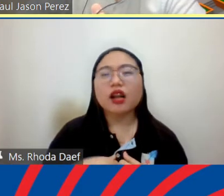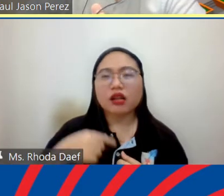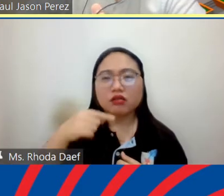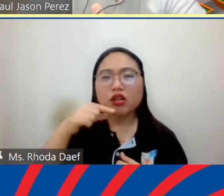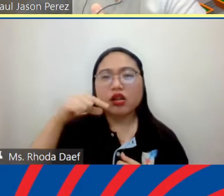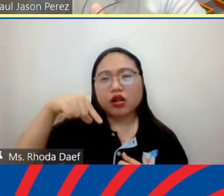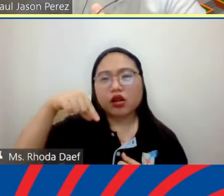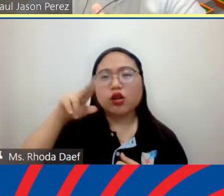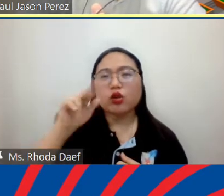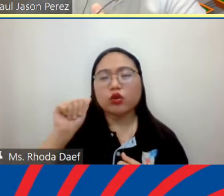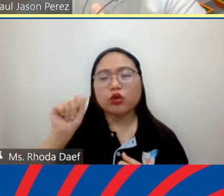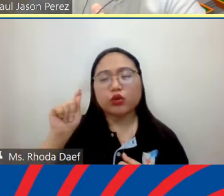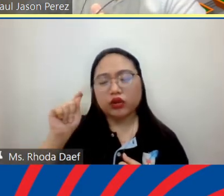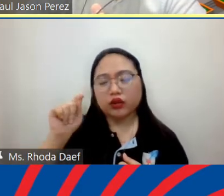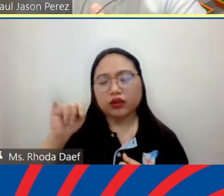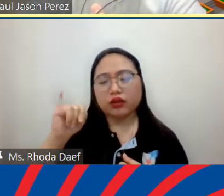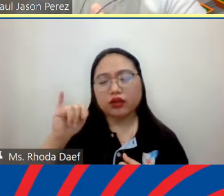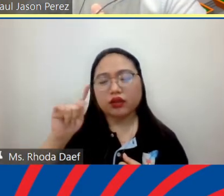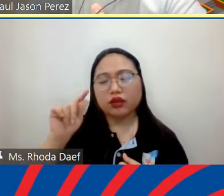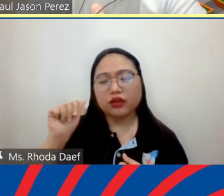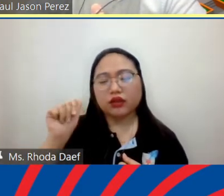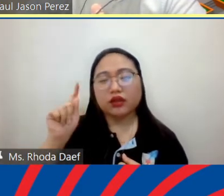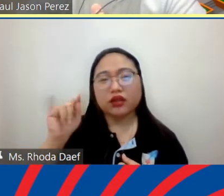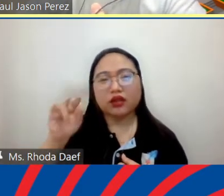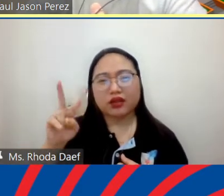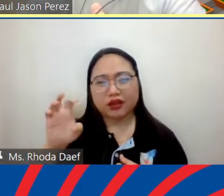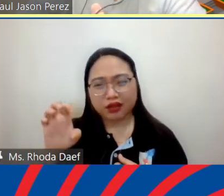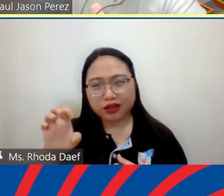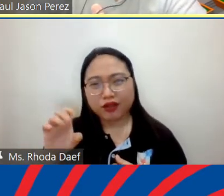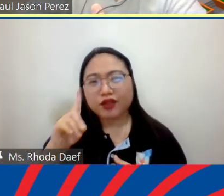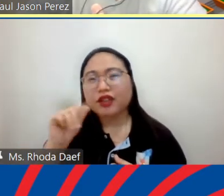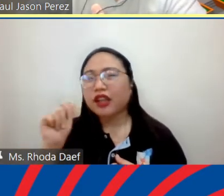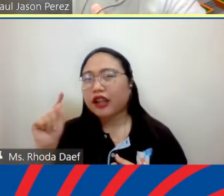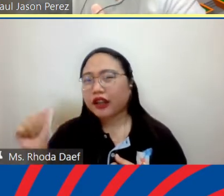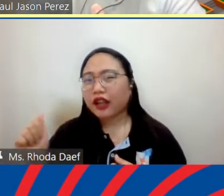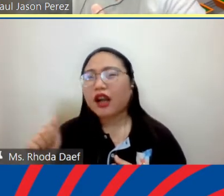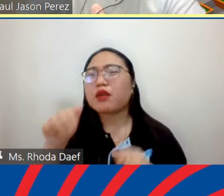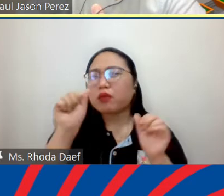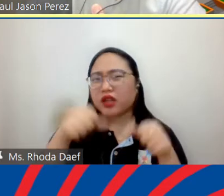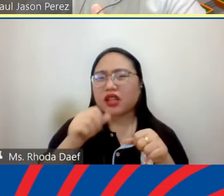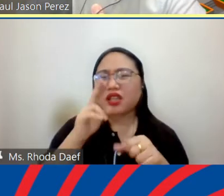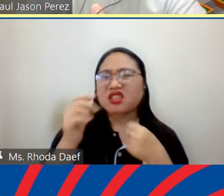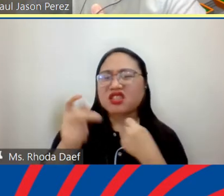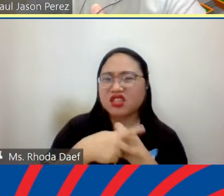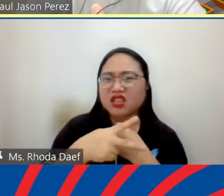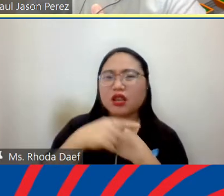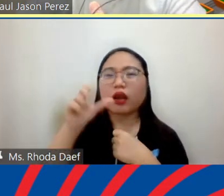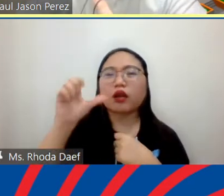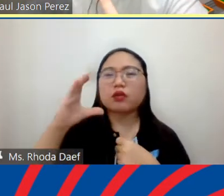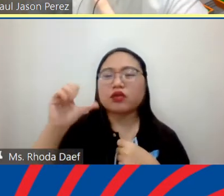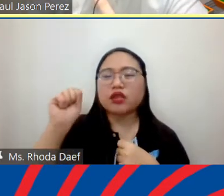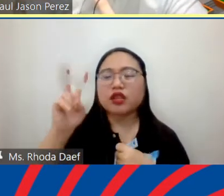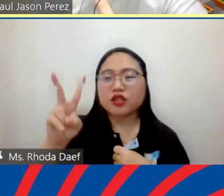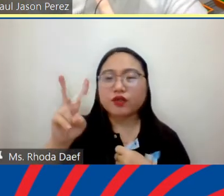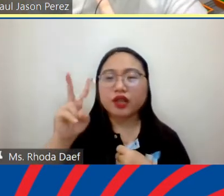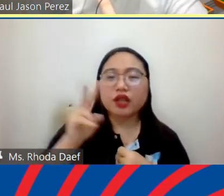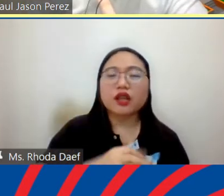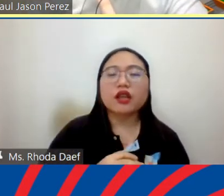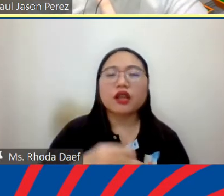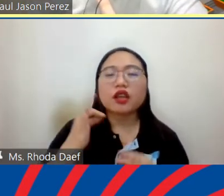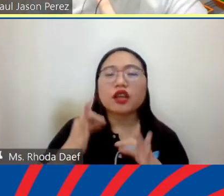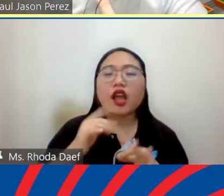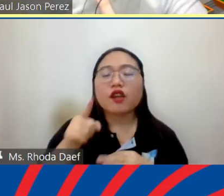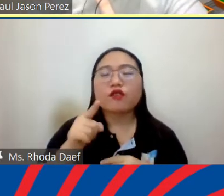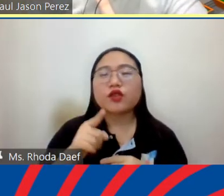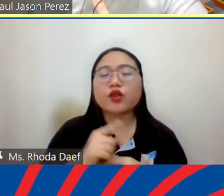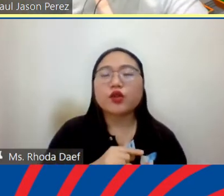tabular data with minimal metadata, then you can save it in a CSV file. But if you're using a lot of metadata,